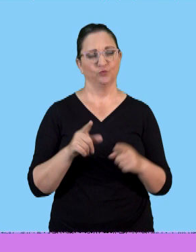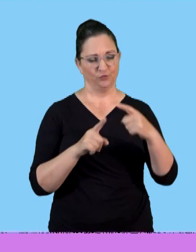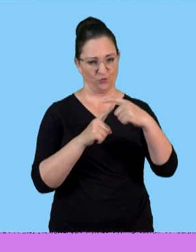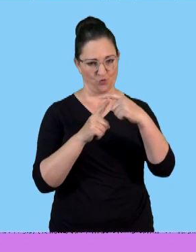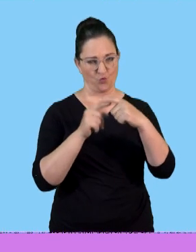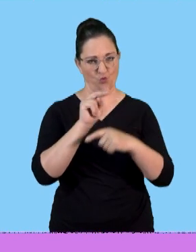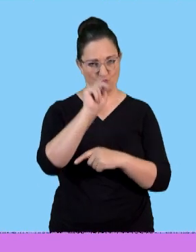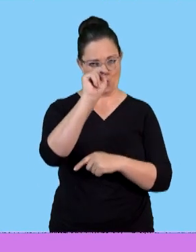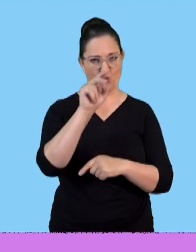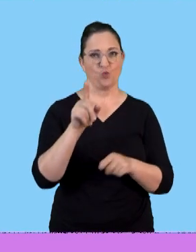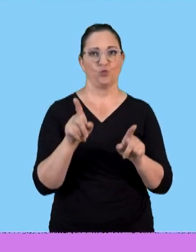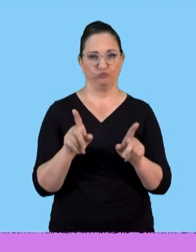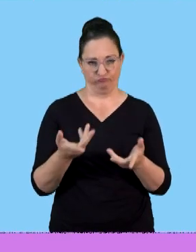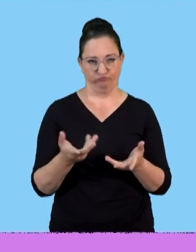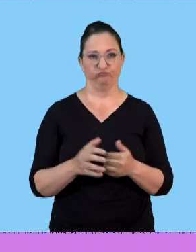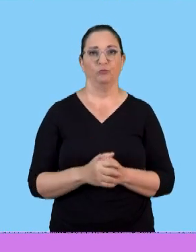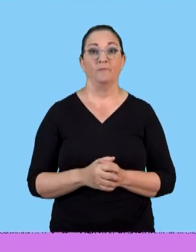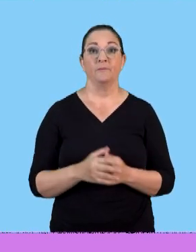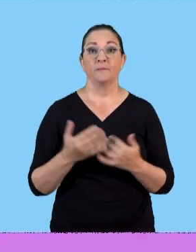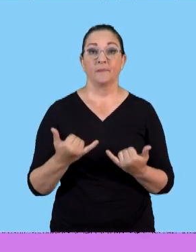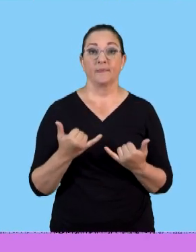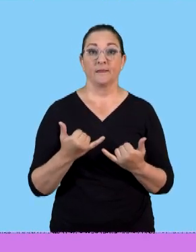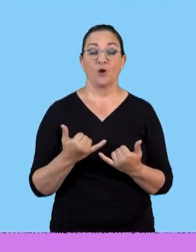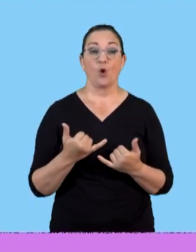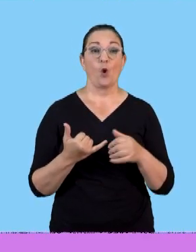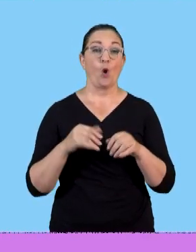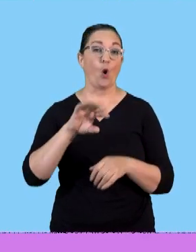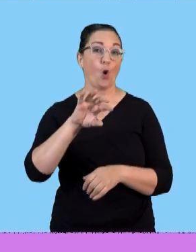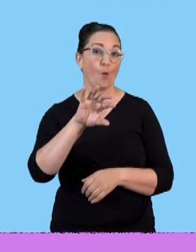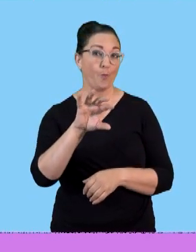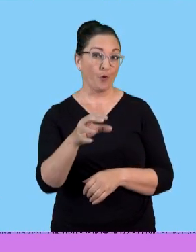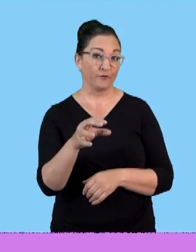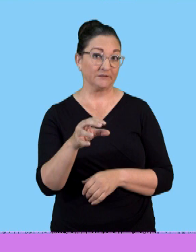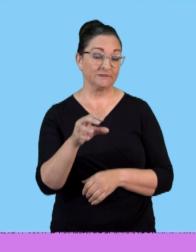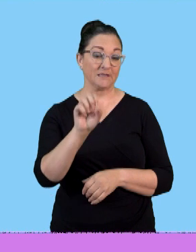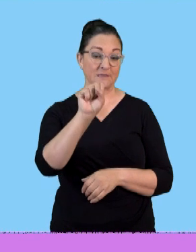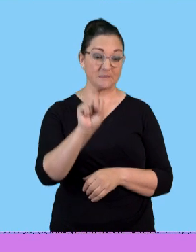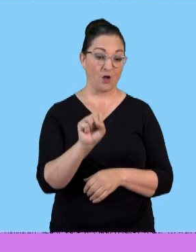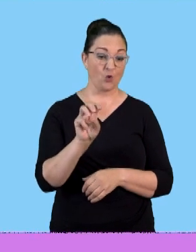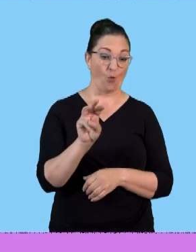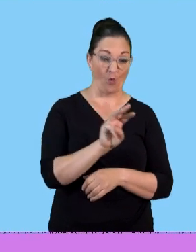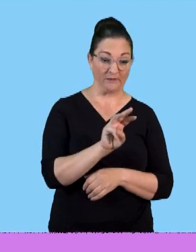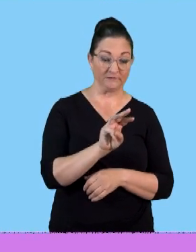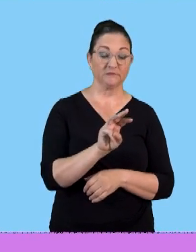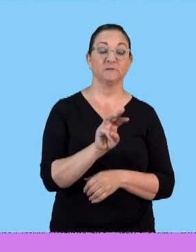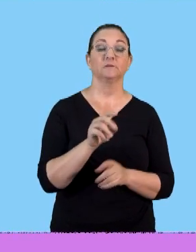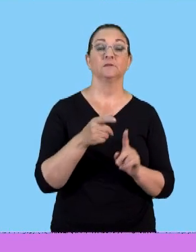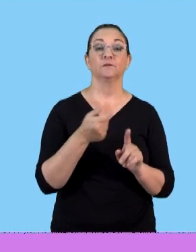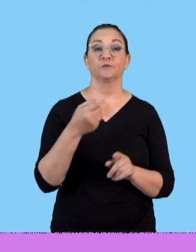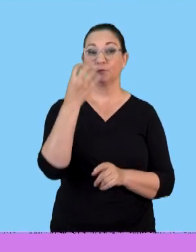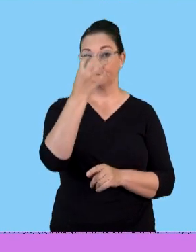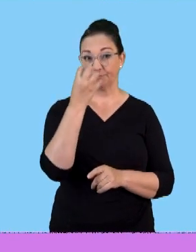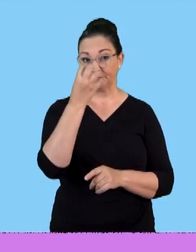right, we normally know it. Okay, so the province that is southwest of the Free State. Okay, so where's the Free State?